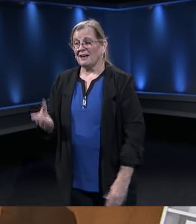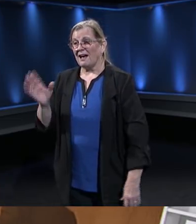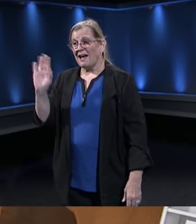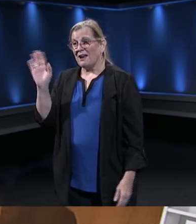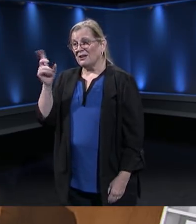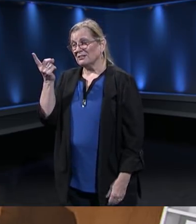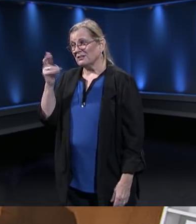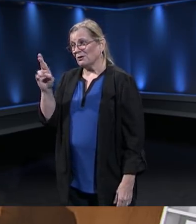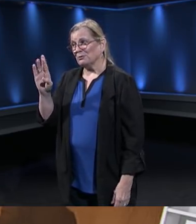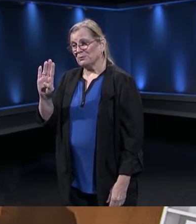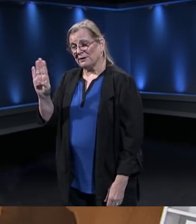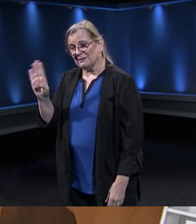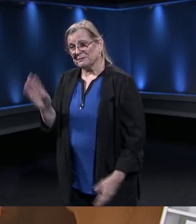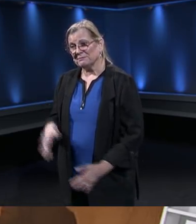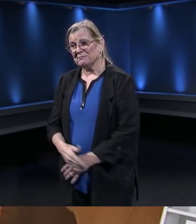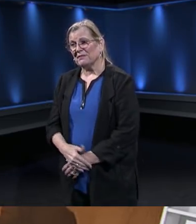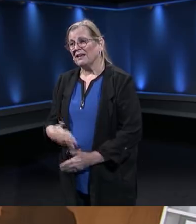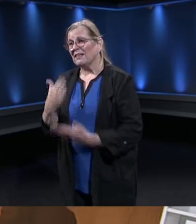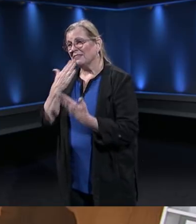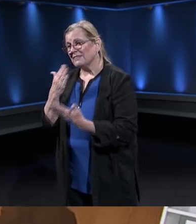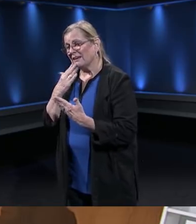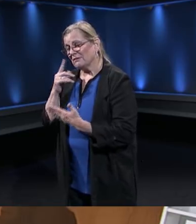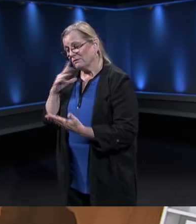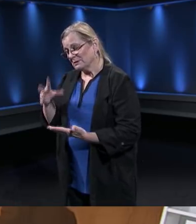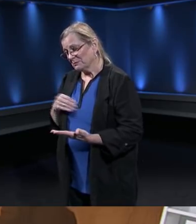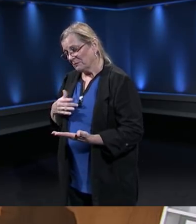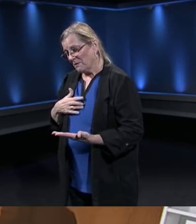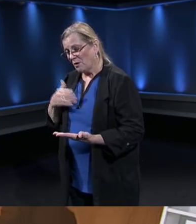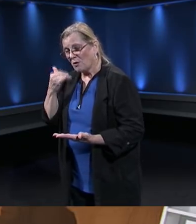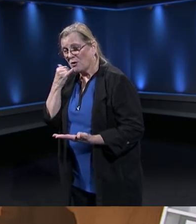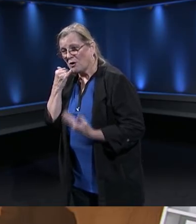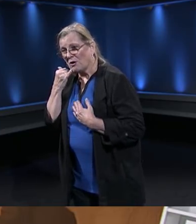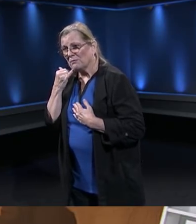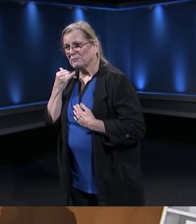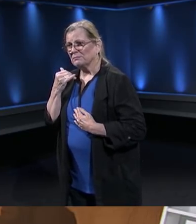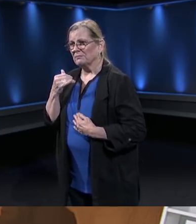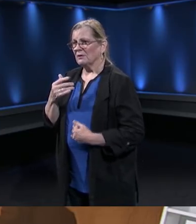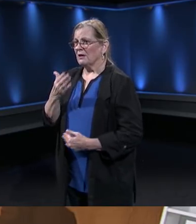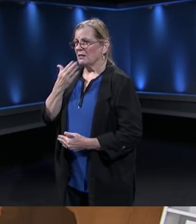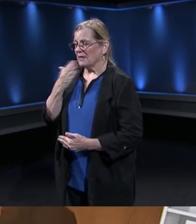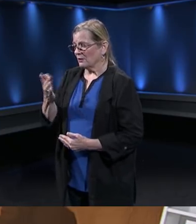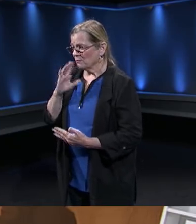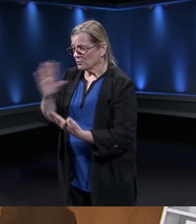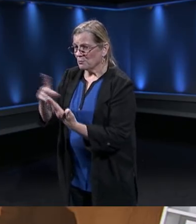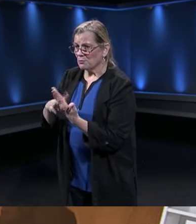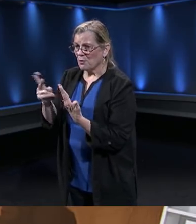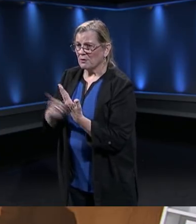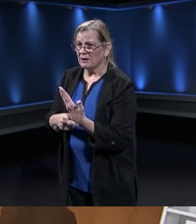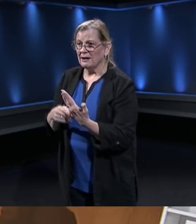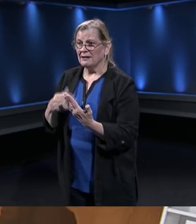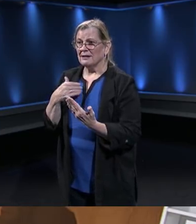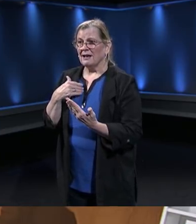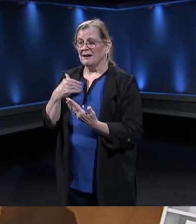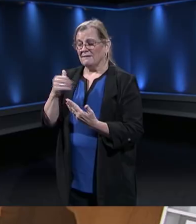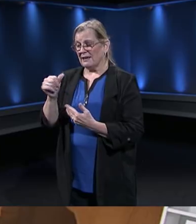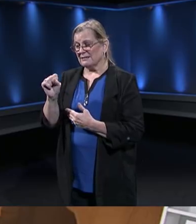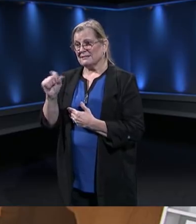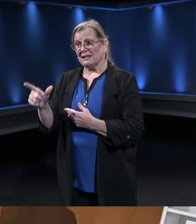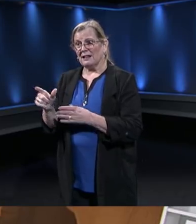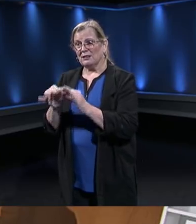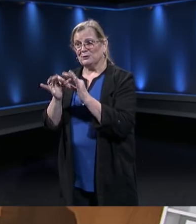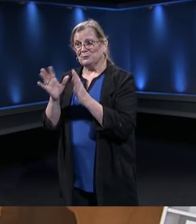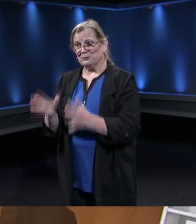Thanks so much for taking my call. You're welcome. And thank you for the program and for having an ASL translator. Really do appreciate that. You're